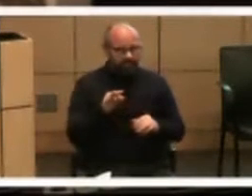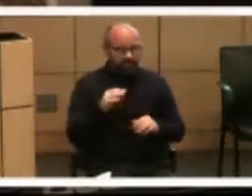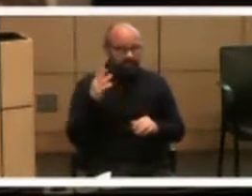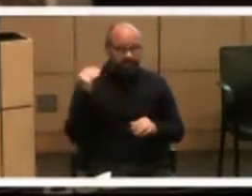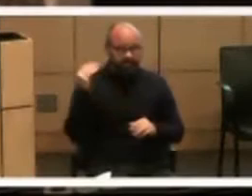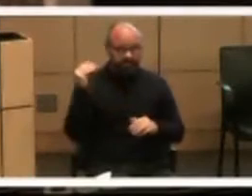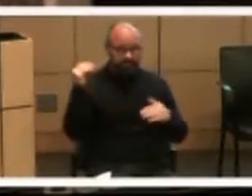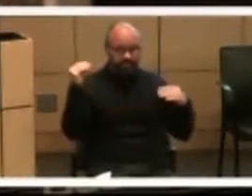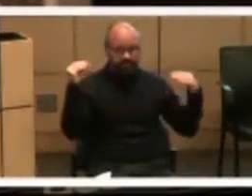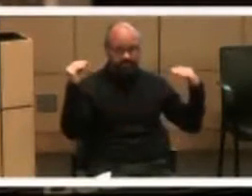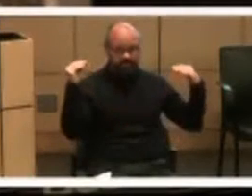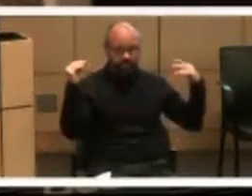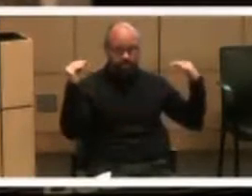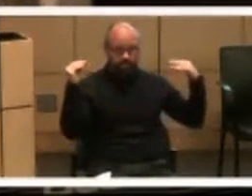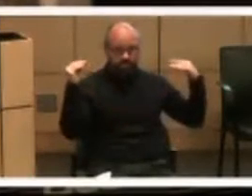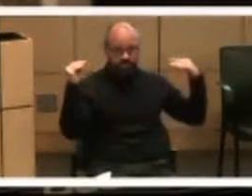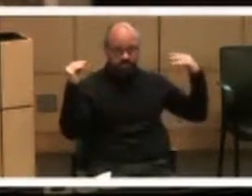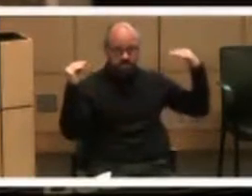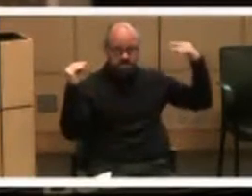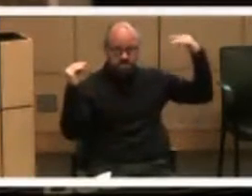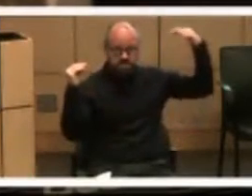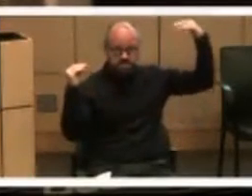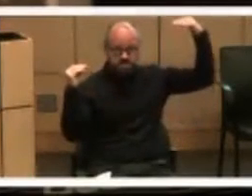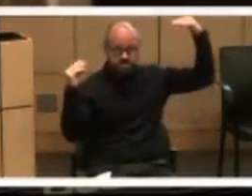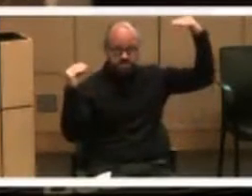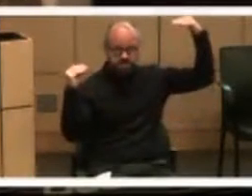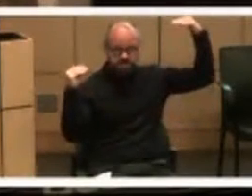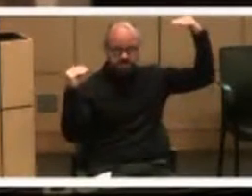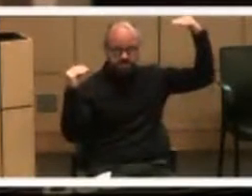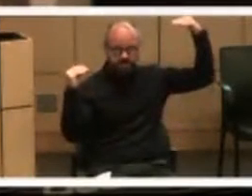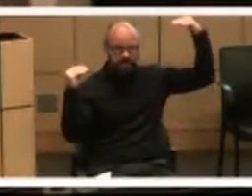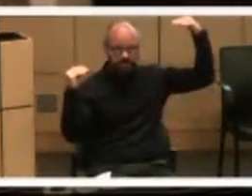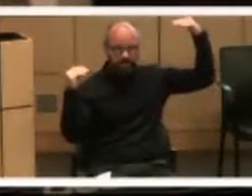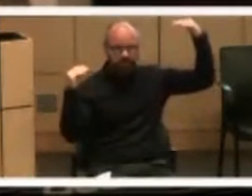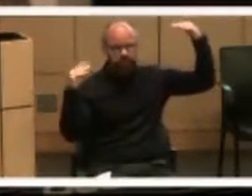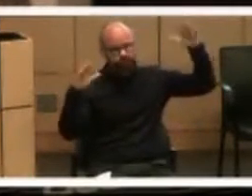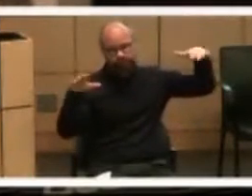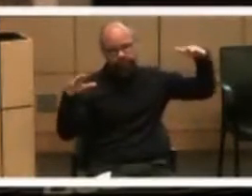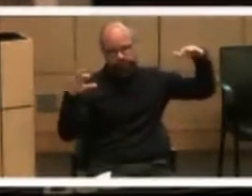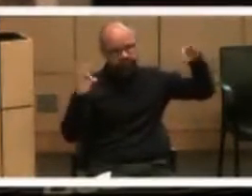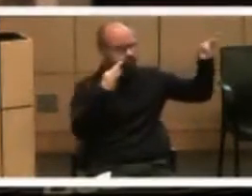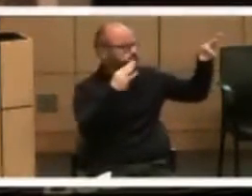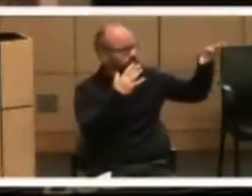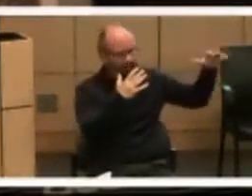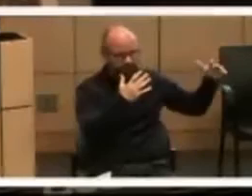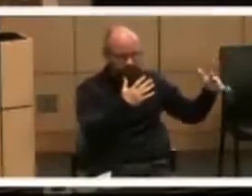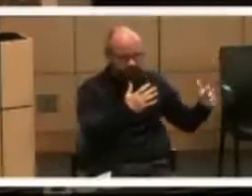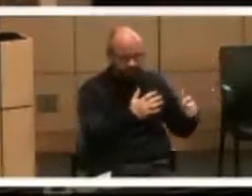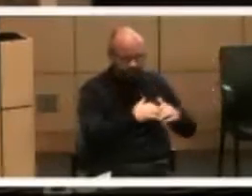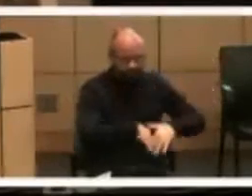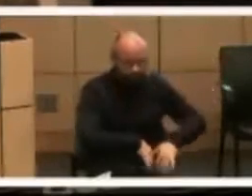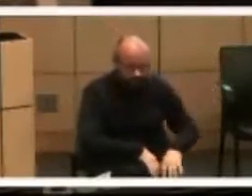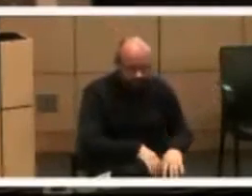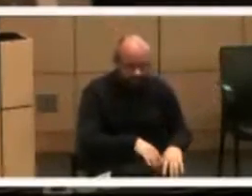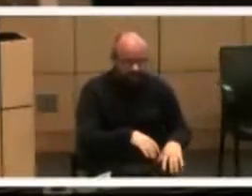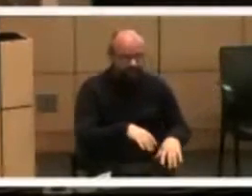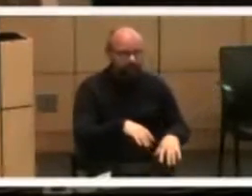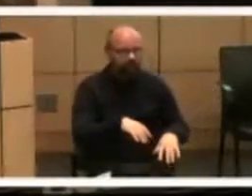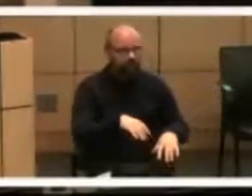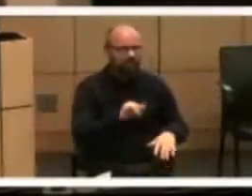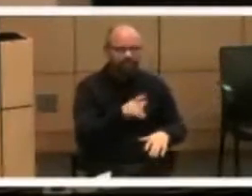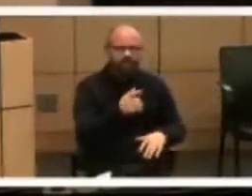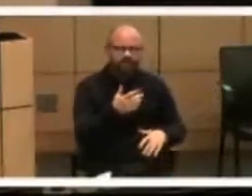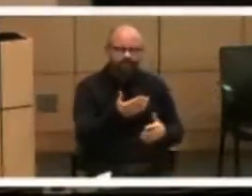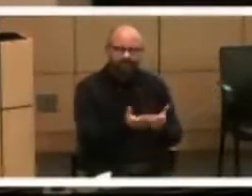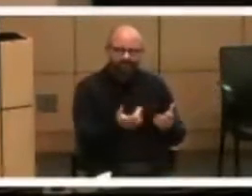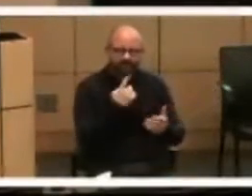signal, children fall apart even more. And these data were actually pretty instrumental in efforts to advocate for things like FM systems in the classroom